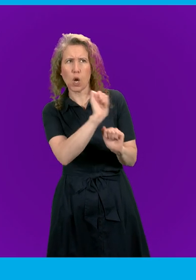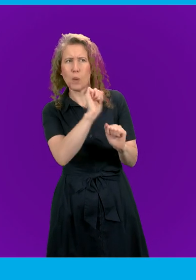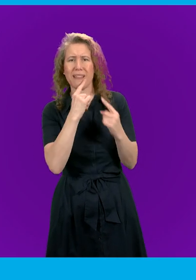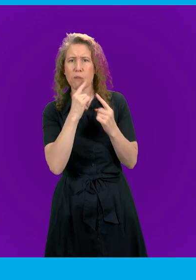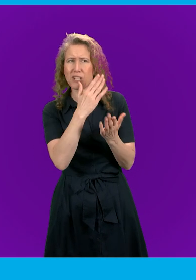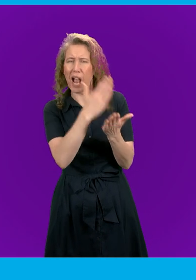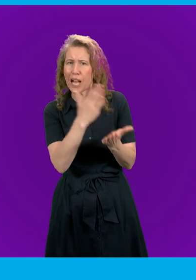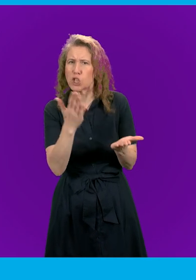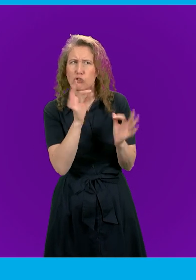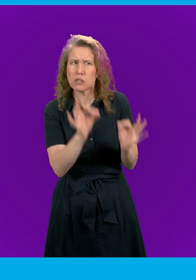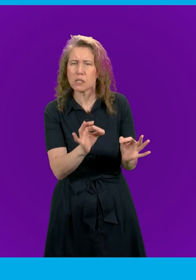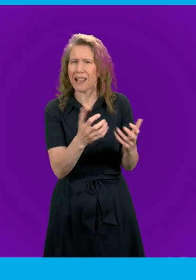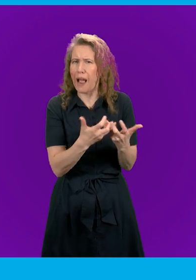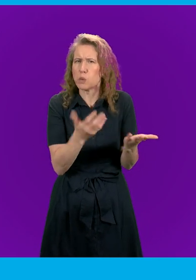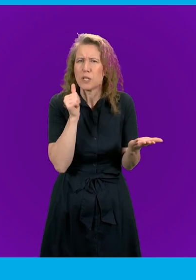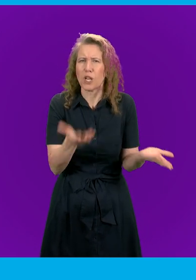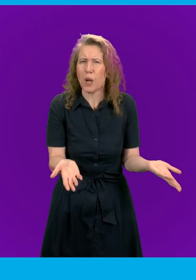kind of biased or one-sided as well?